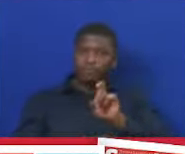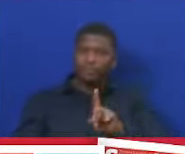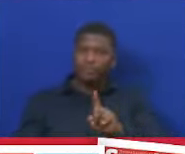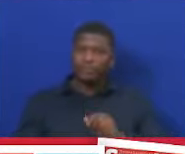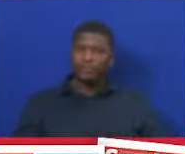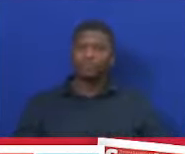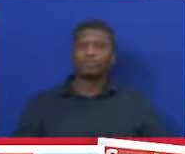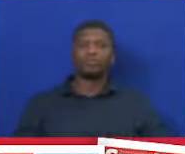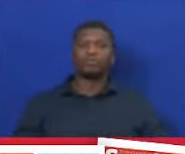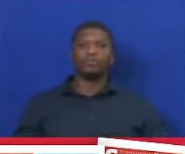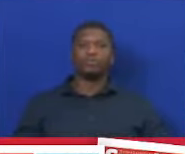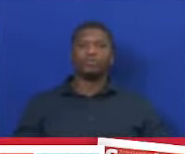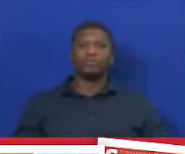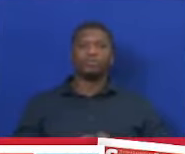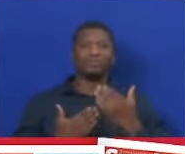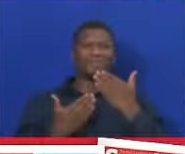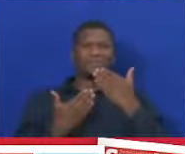Thank you, Commissioners.